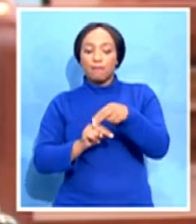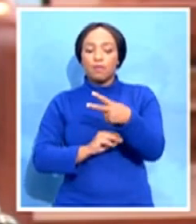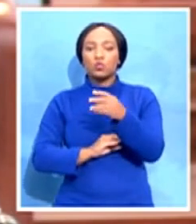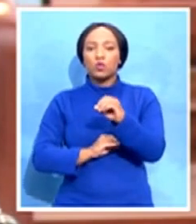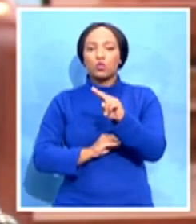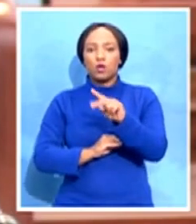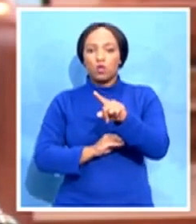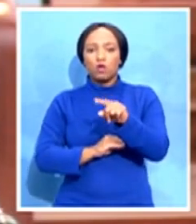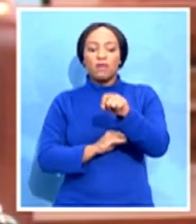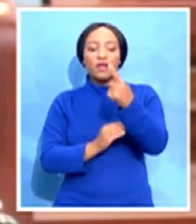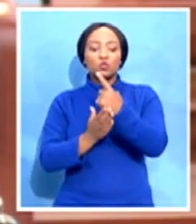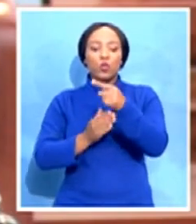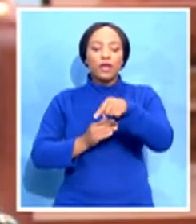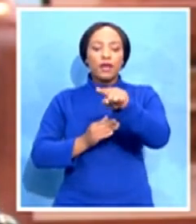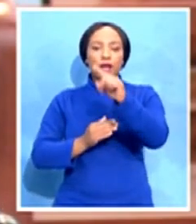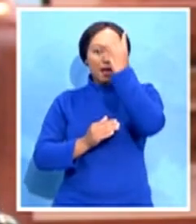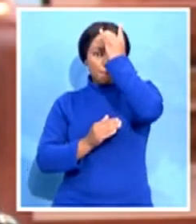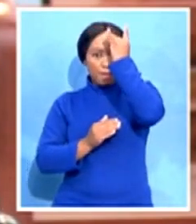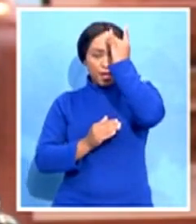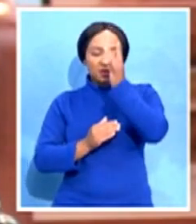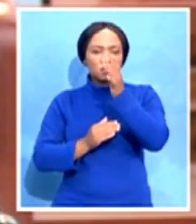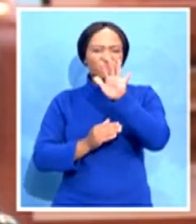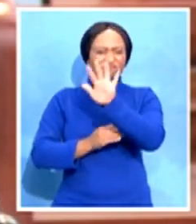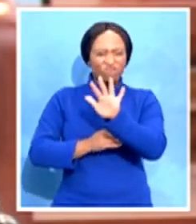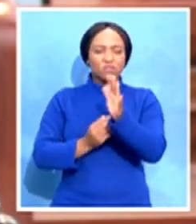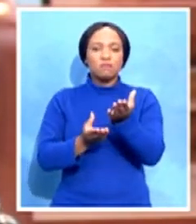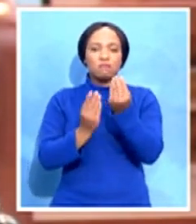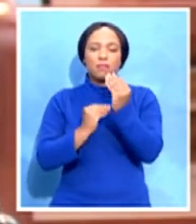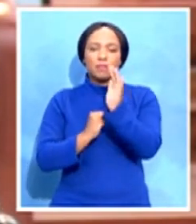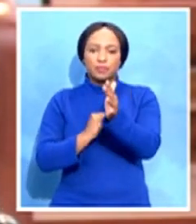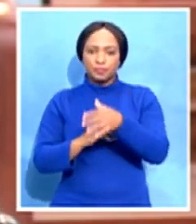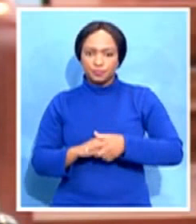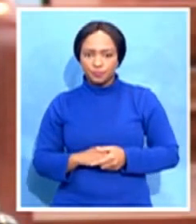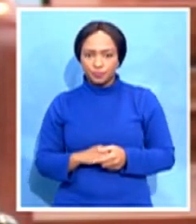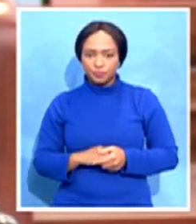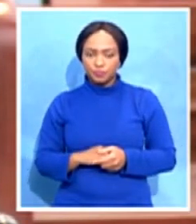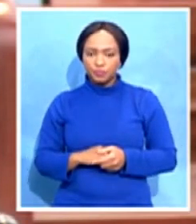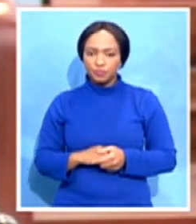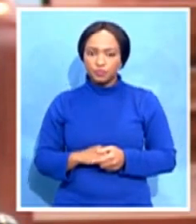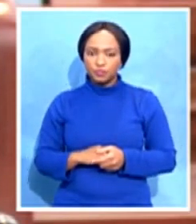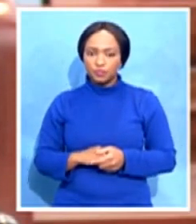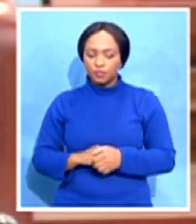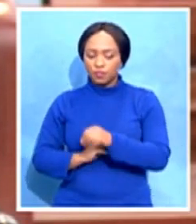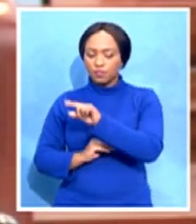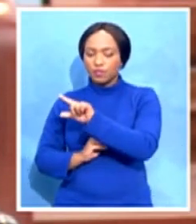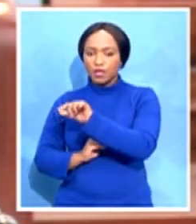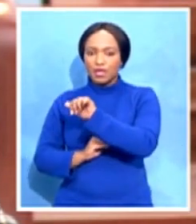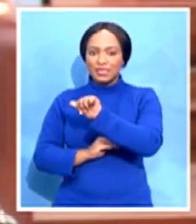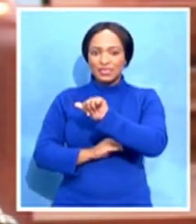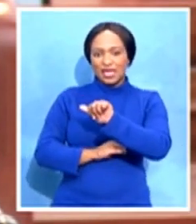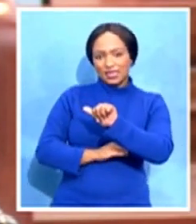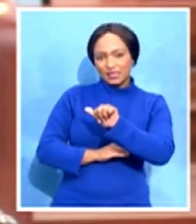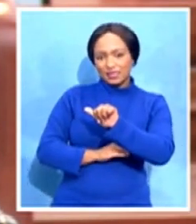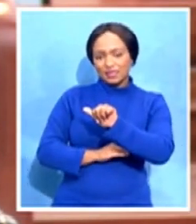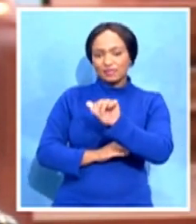2021, respectively. The 76 to 86% efficacy of the Sinopharm vaccine was endorsed